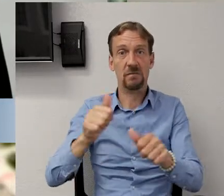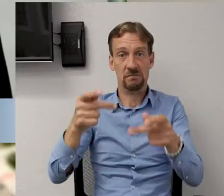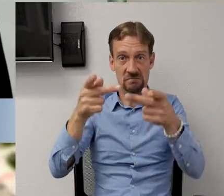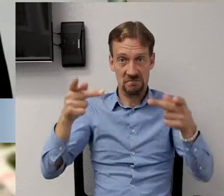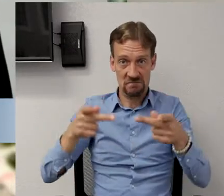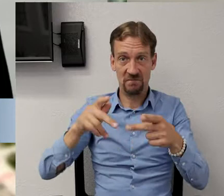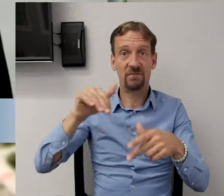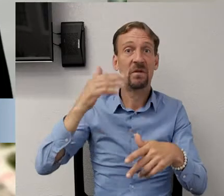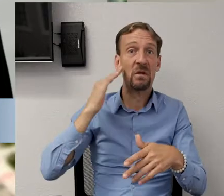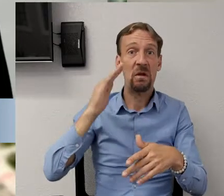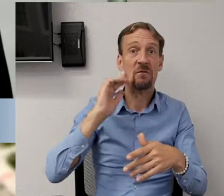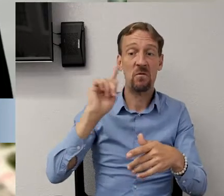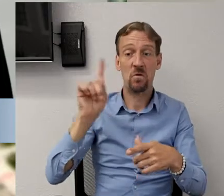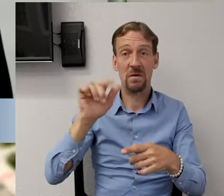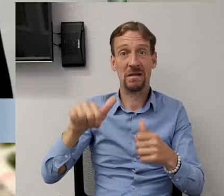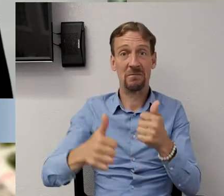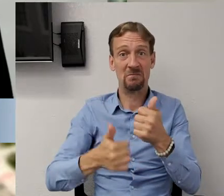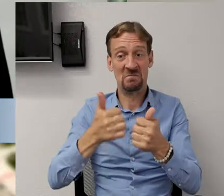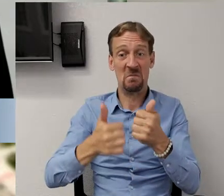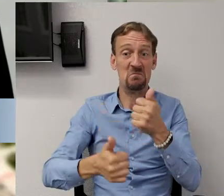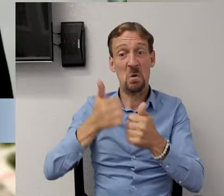on when the pandemic